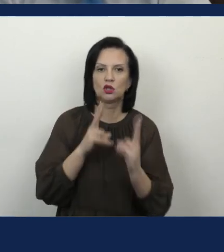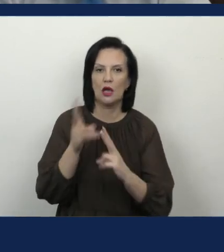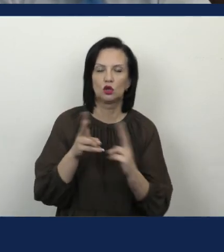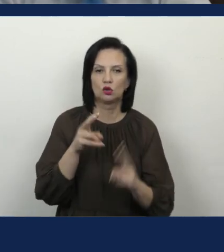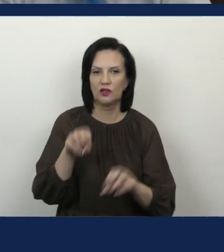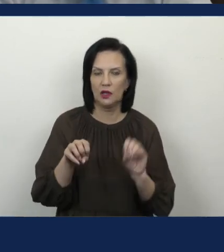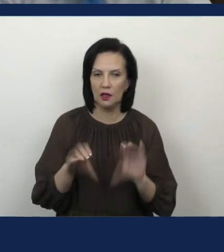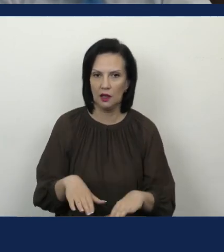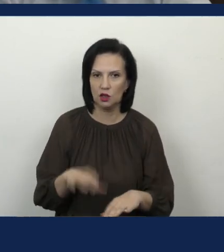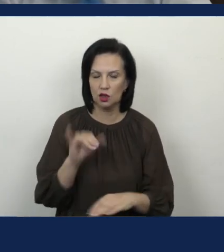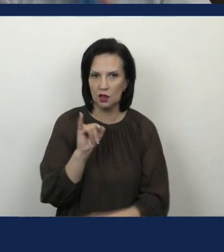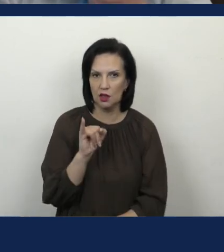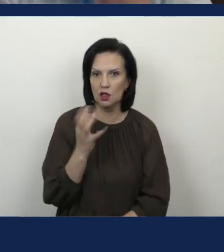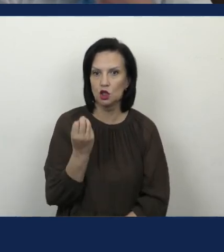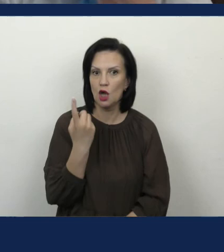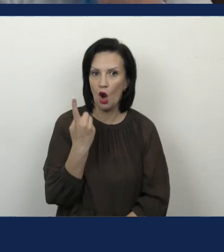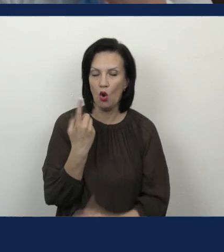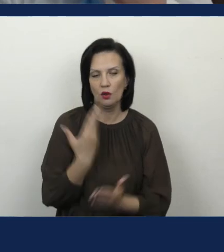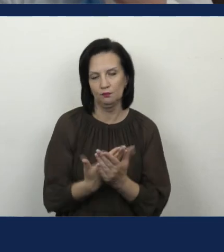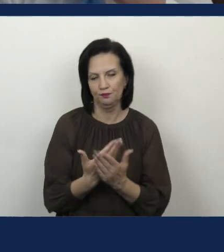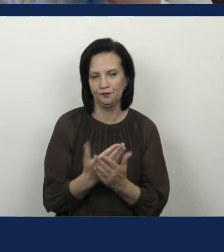they dismissed